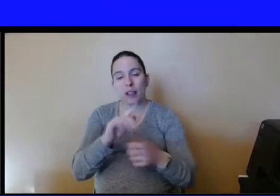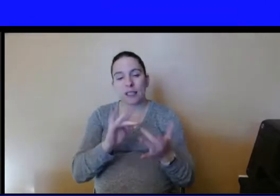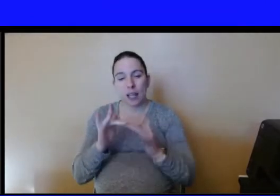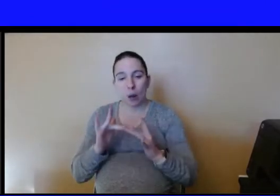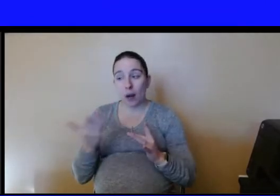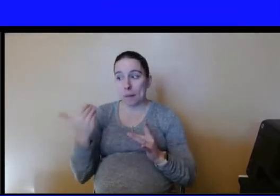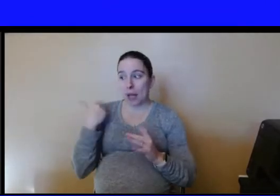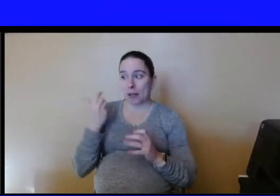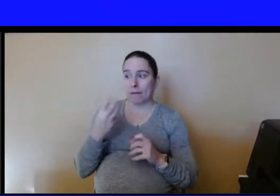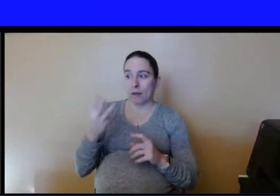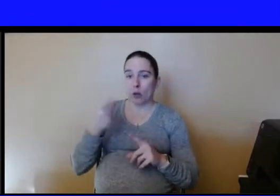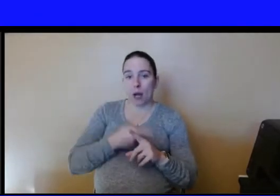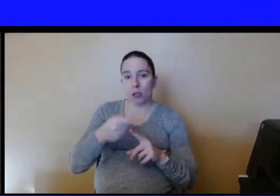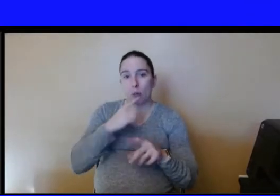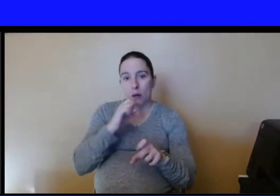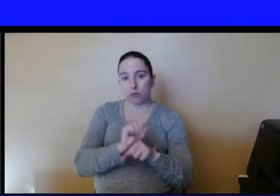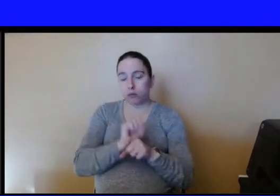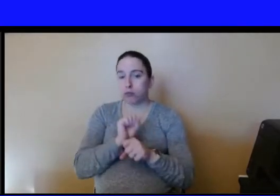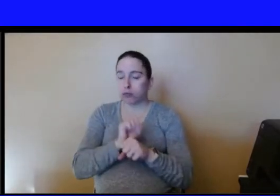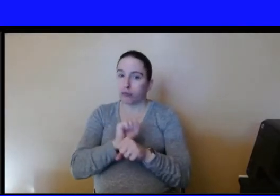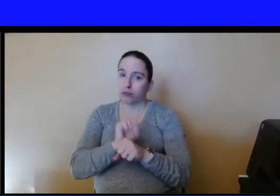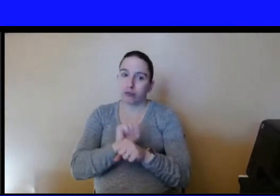Thank you, Sally, for that.